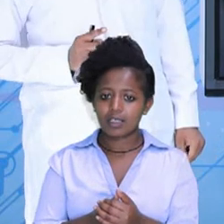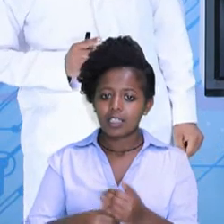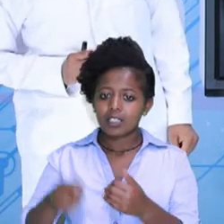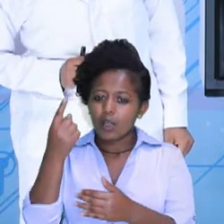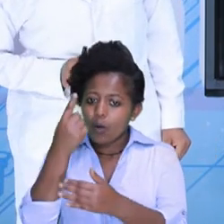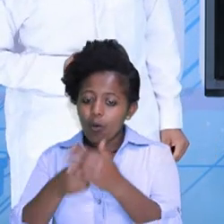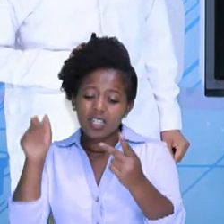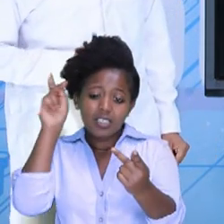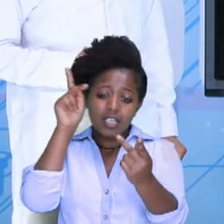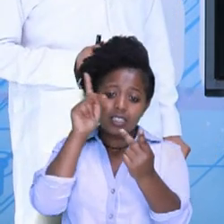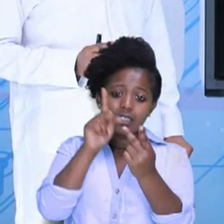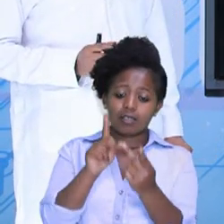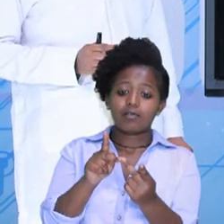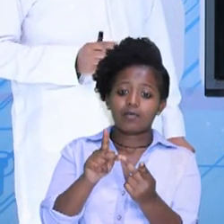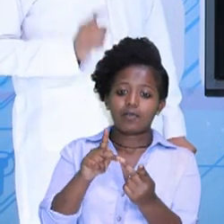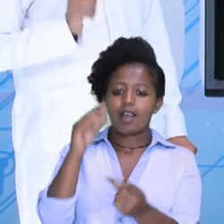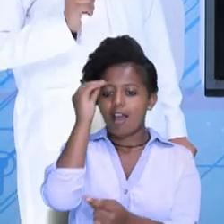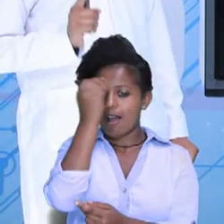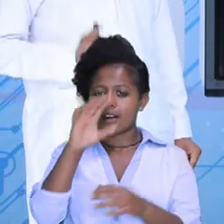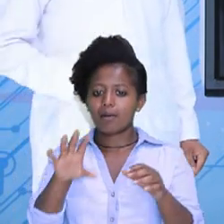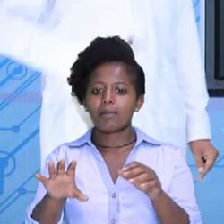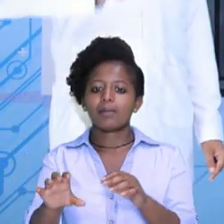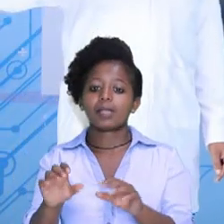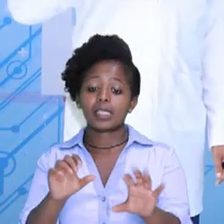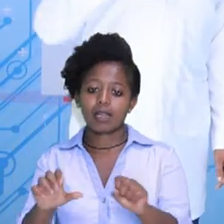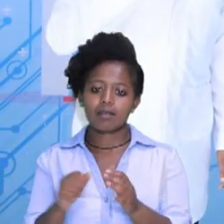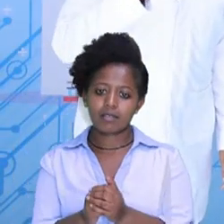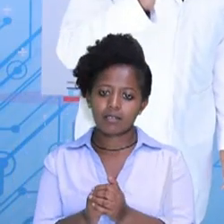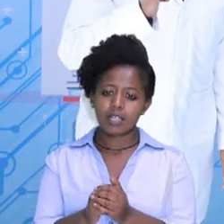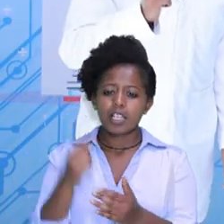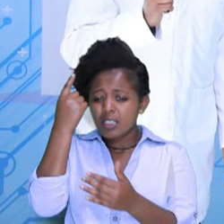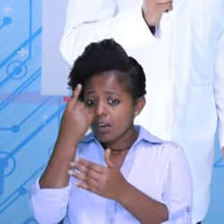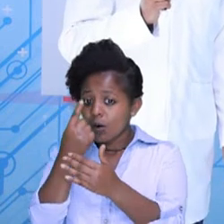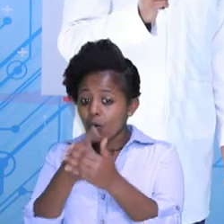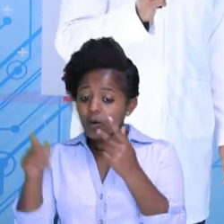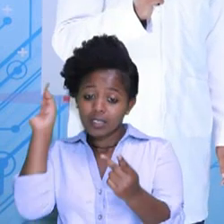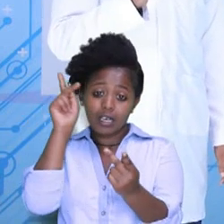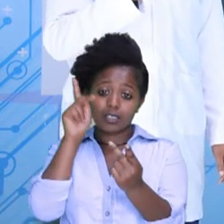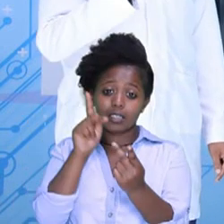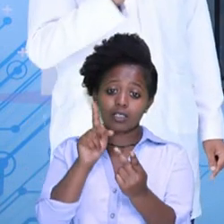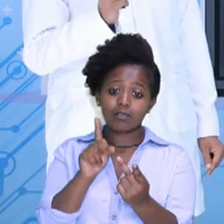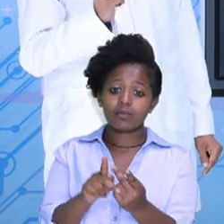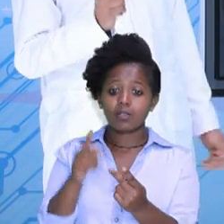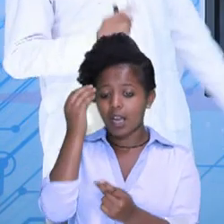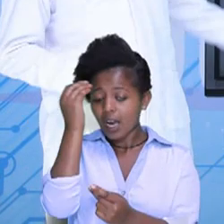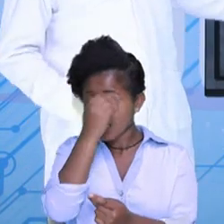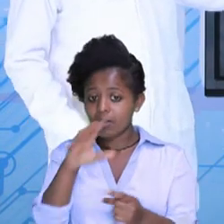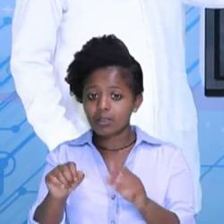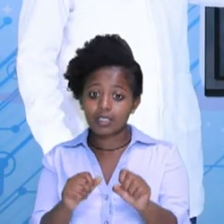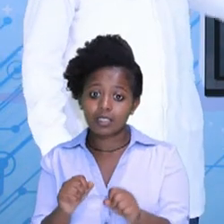only successful Arab state. Mind you, student, the only successful Arab state